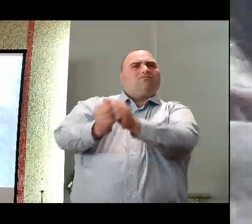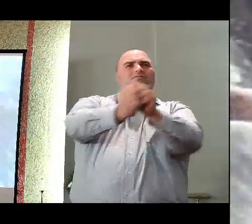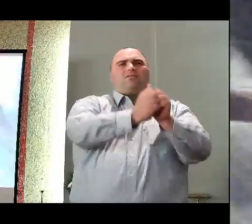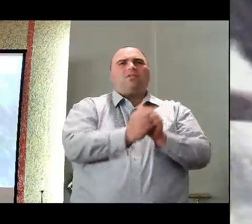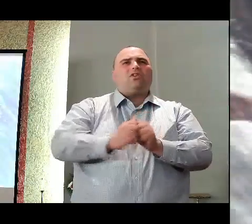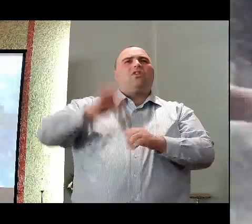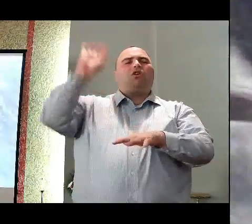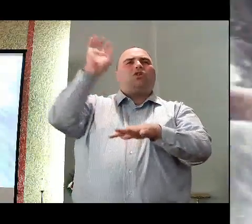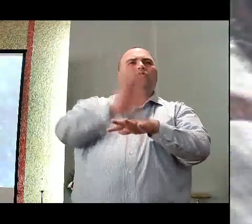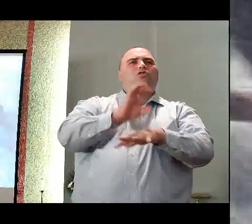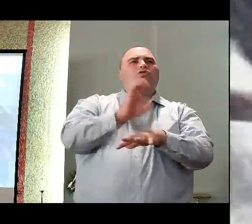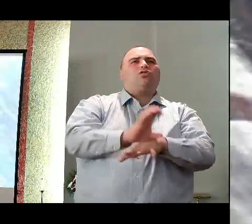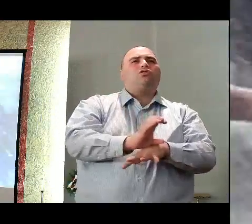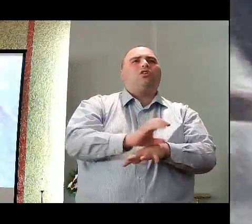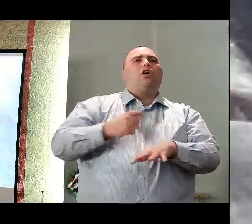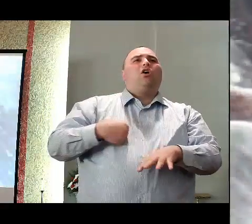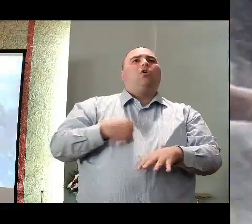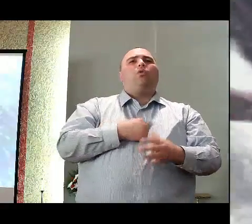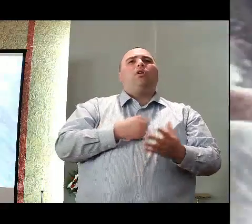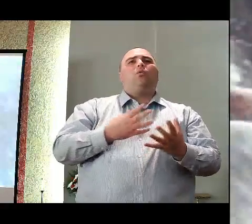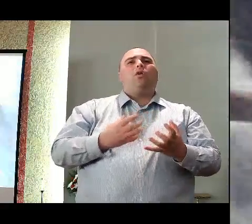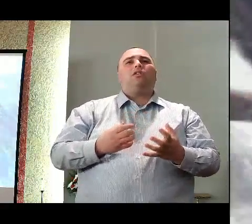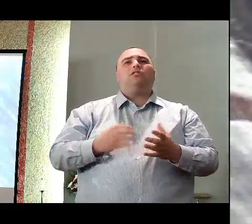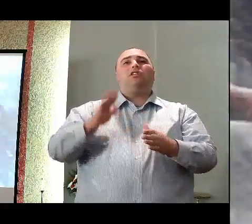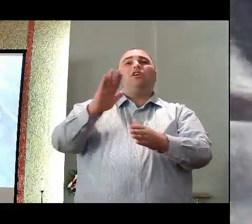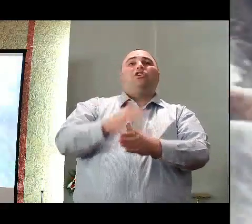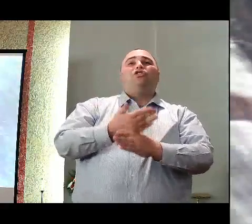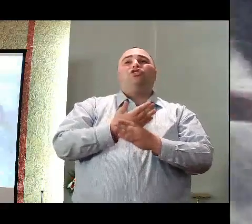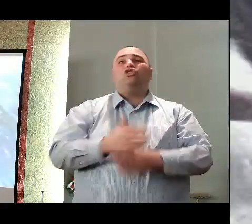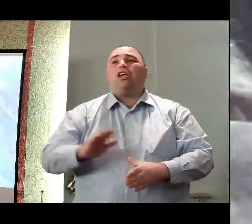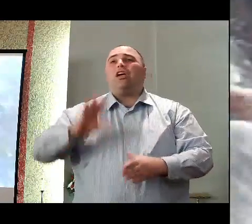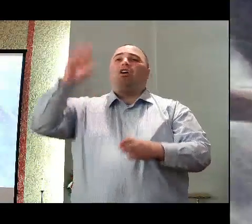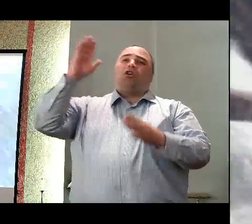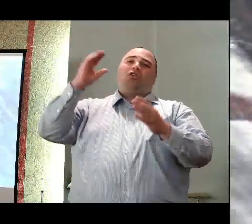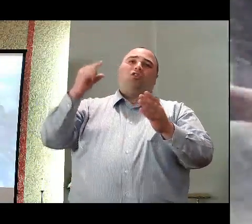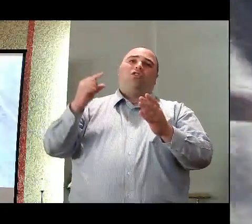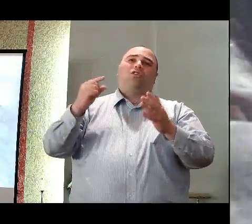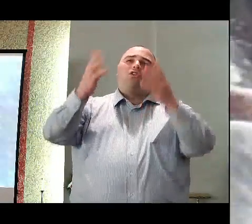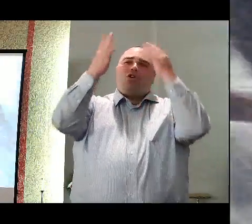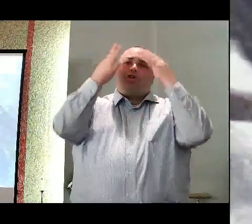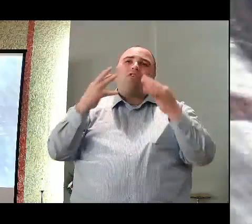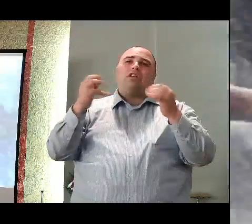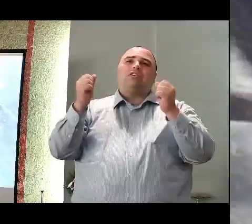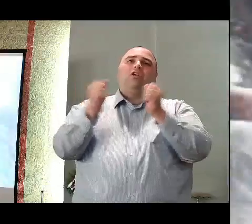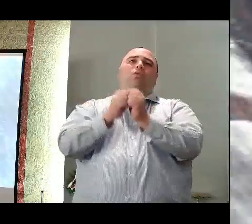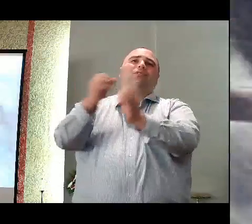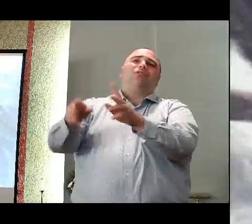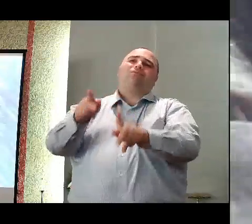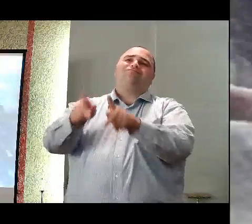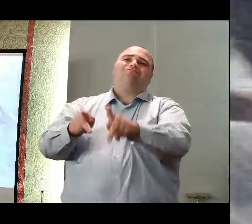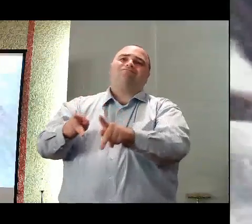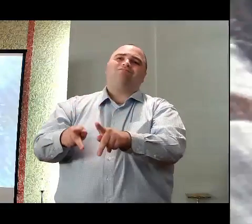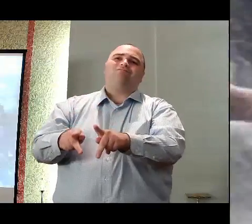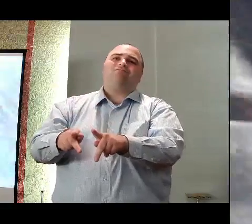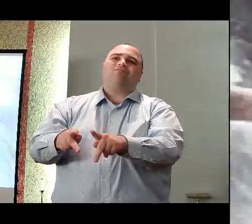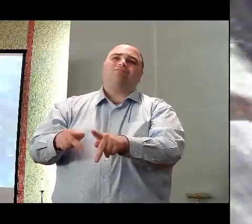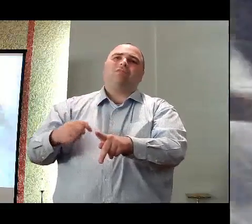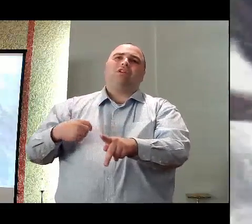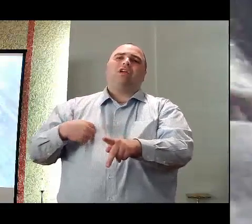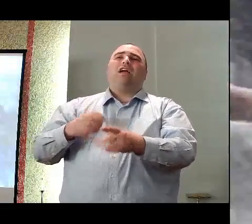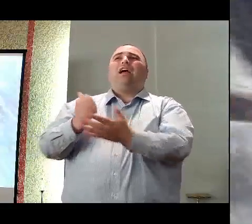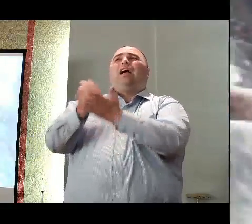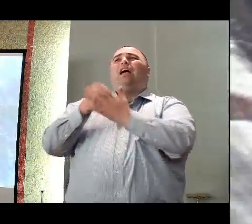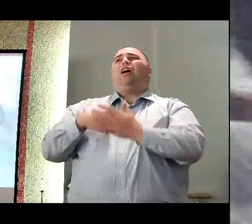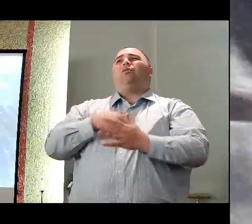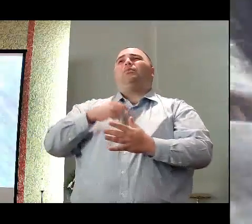make available the Spirit of grace. Help us be bold as we preach, as we share your gospel by word and